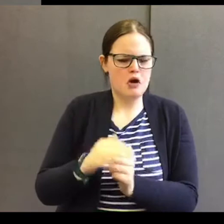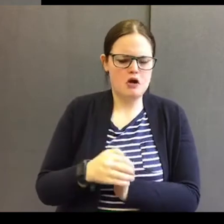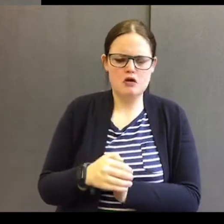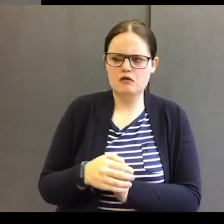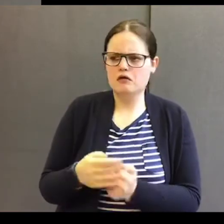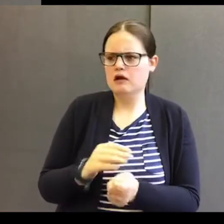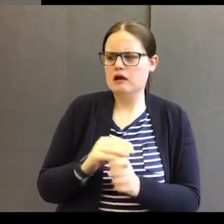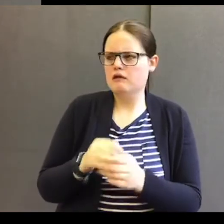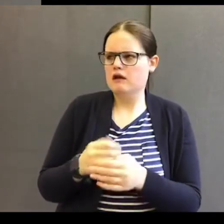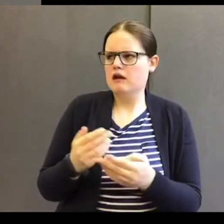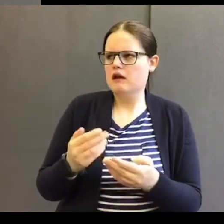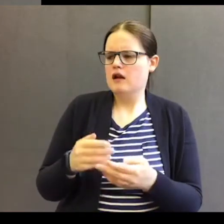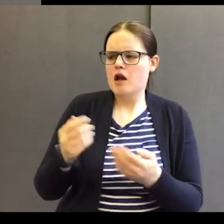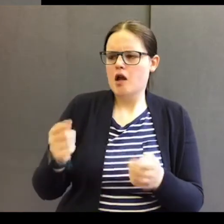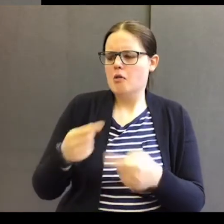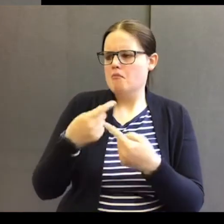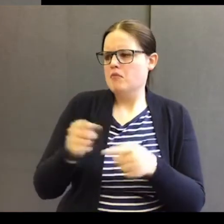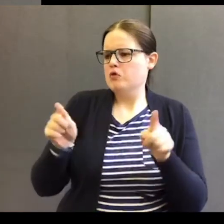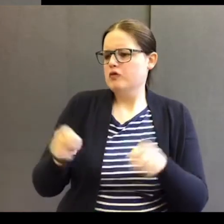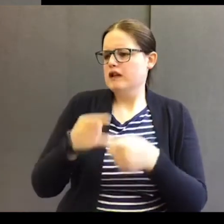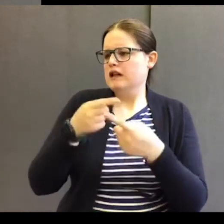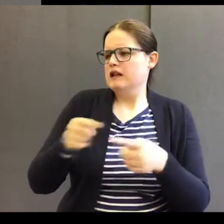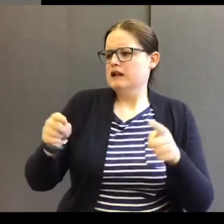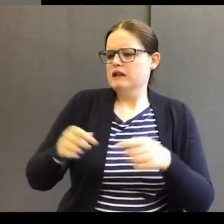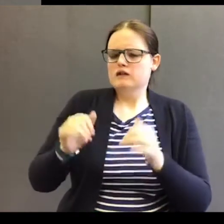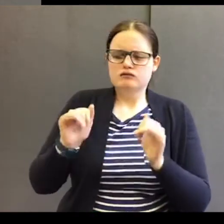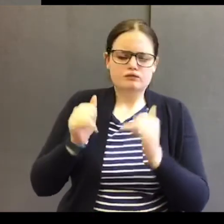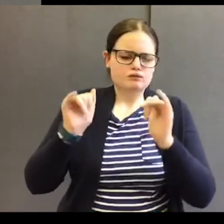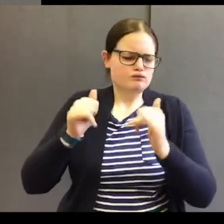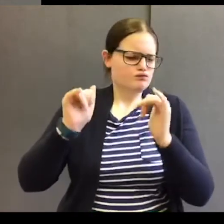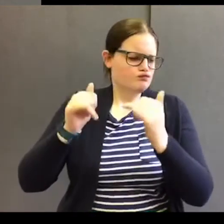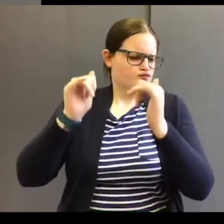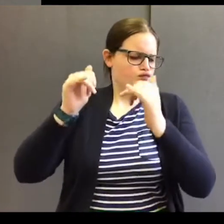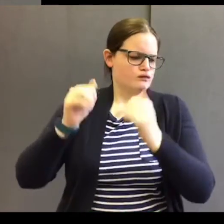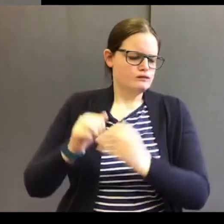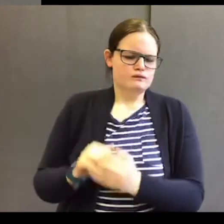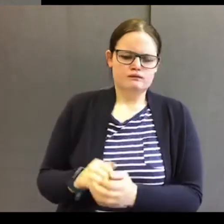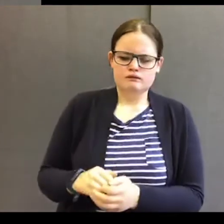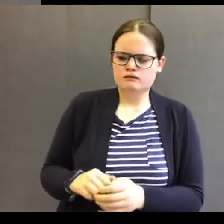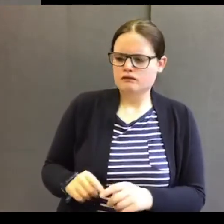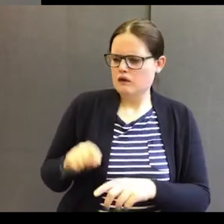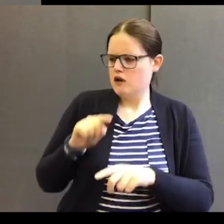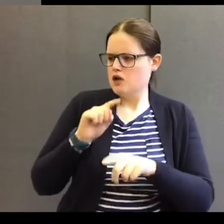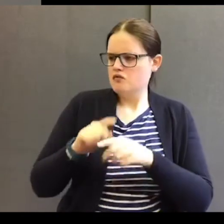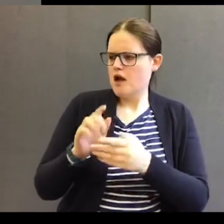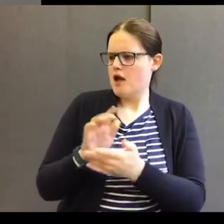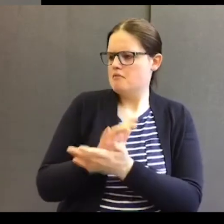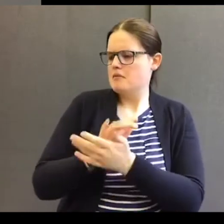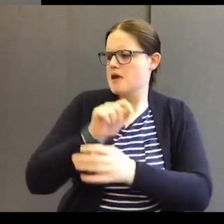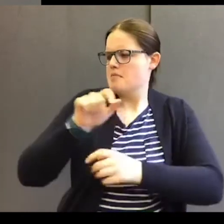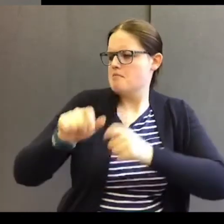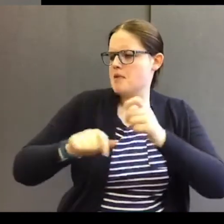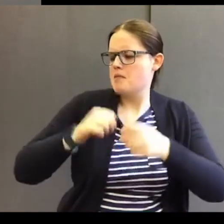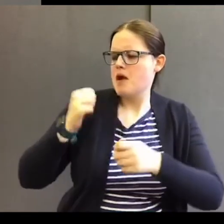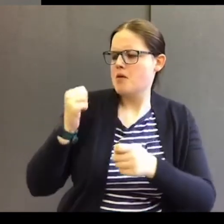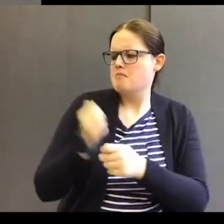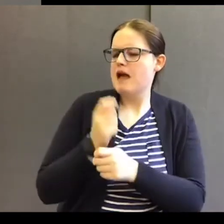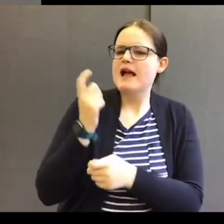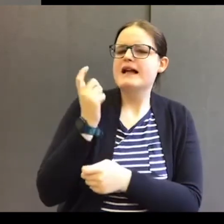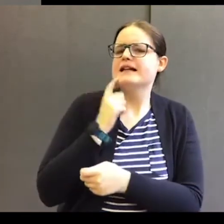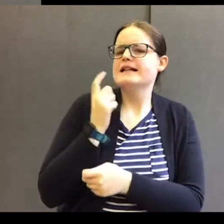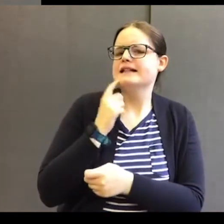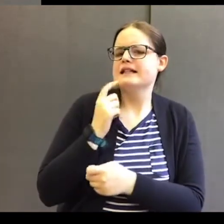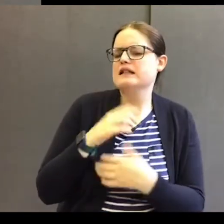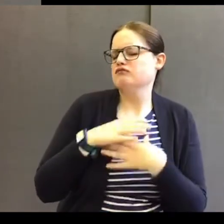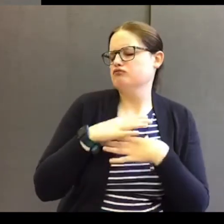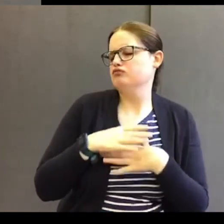gospel, one where we just play music and entertain and try and please